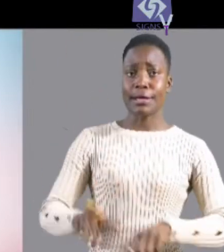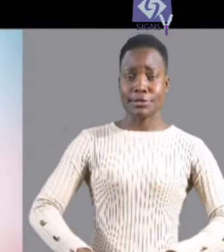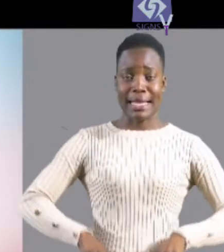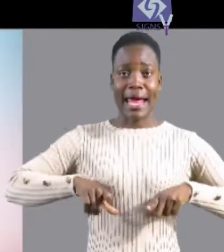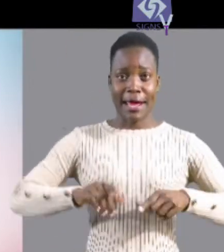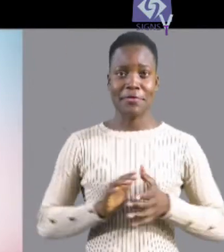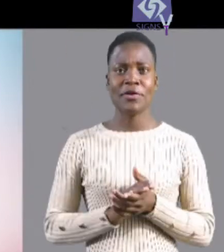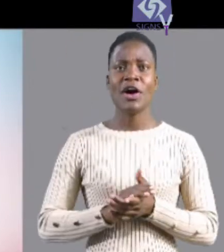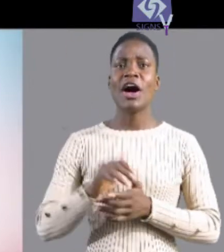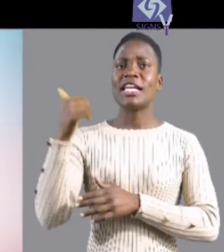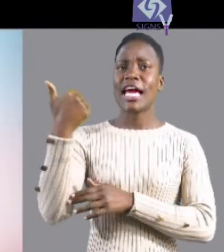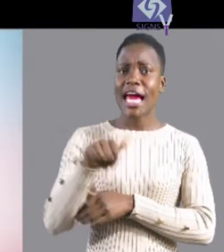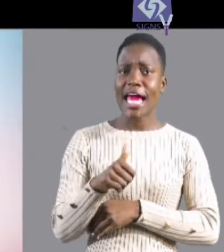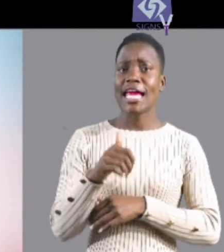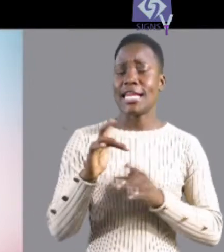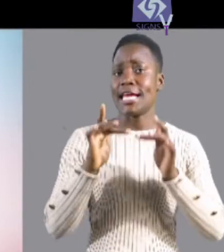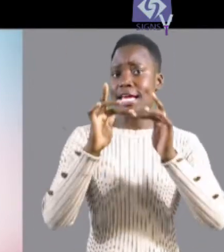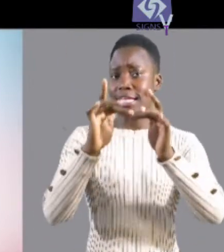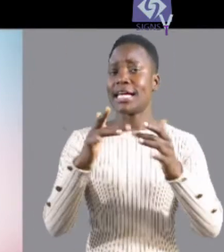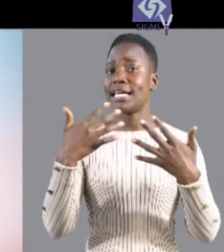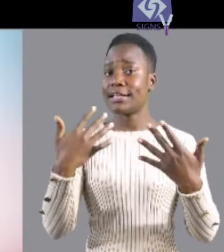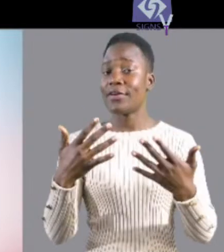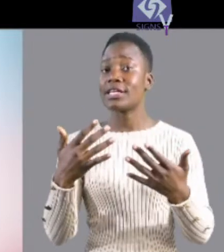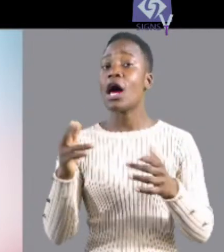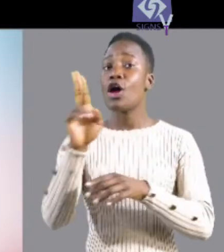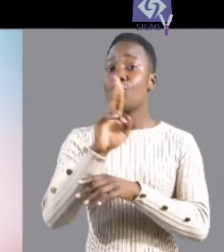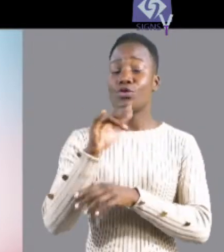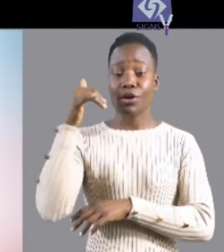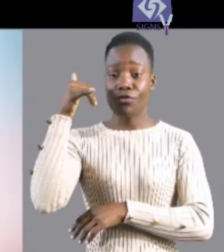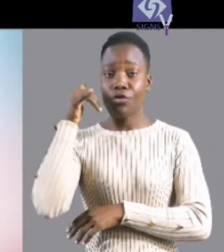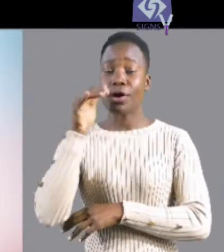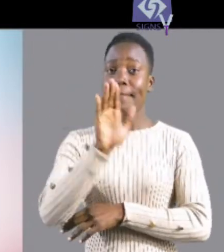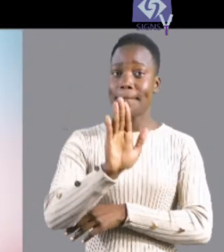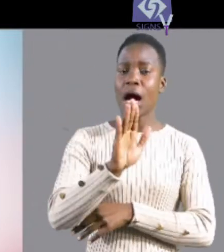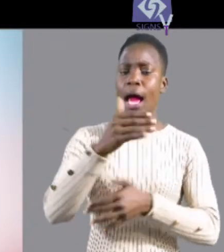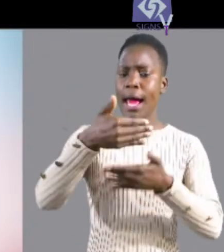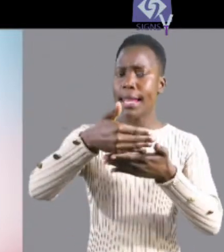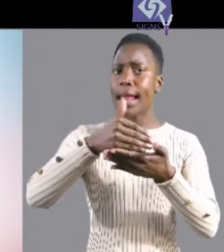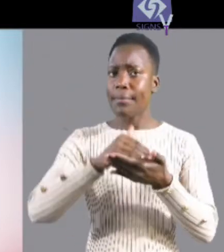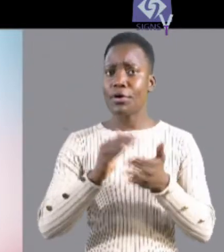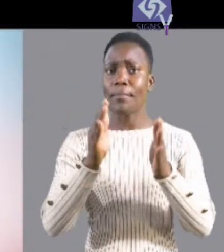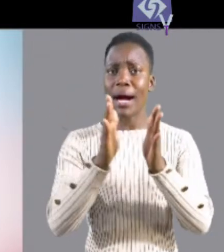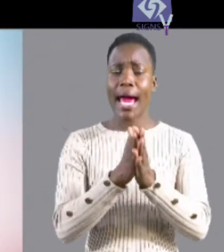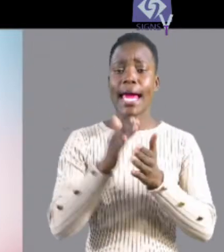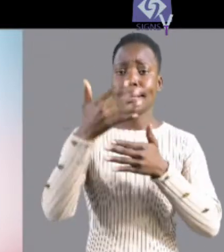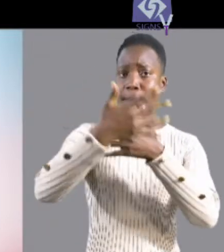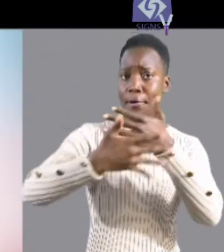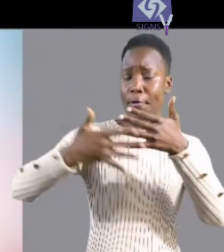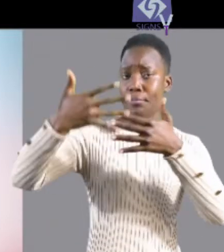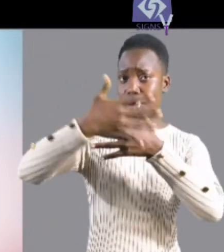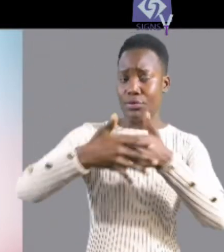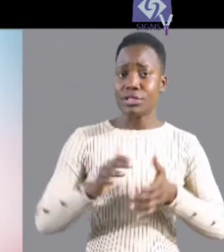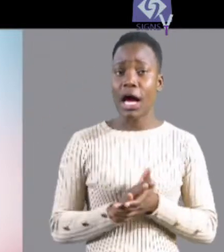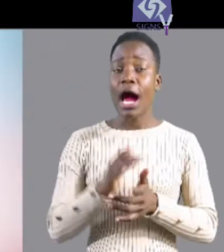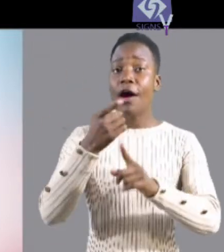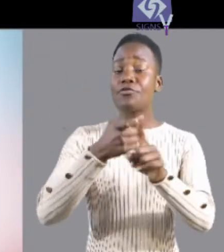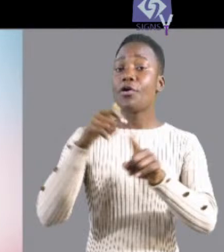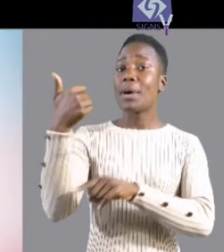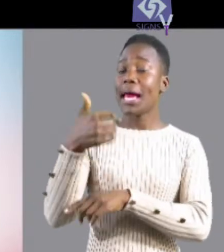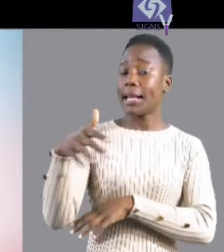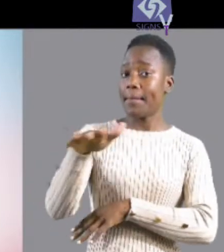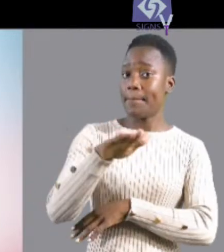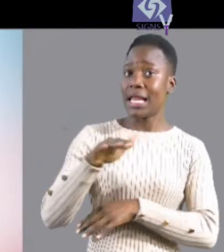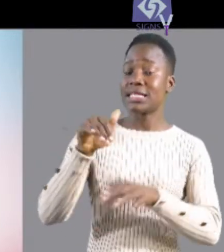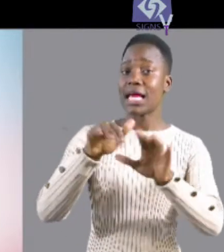www.sciencetv.co.ke/live on any internet device, your phone, tablet, laptop, and desktop computer from